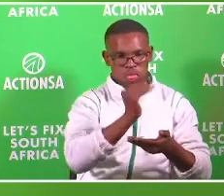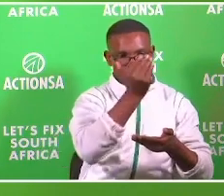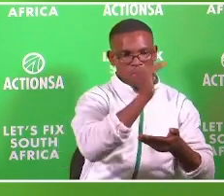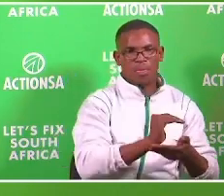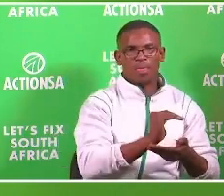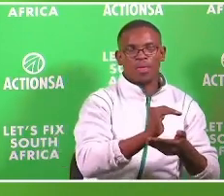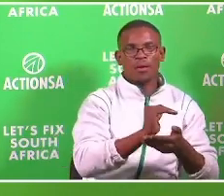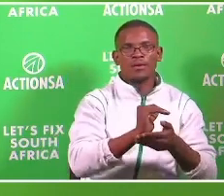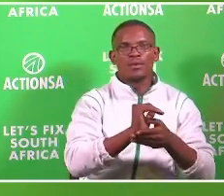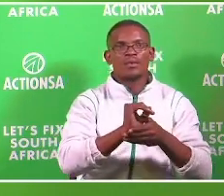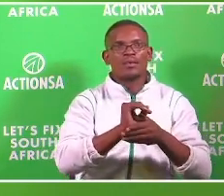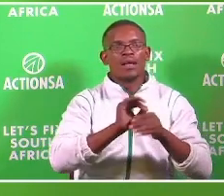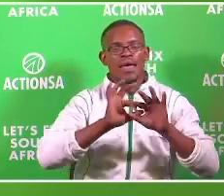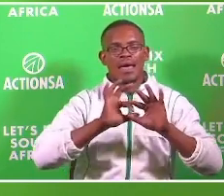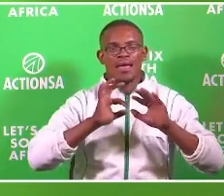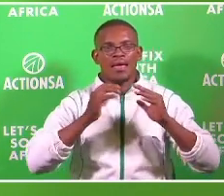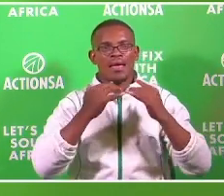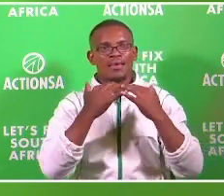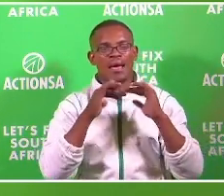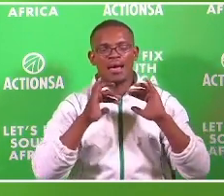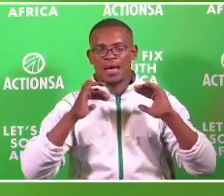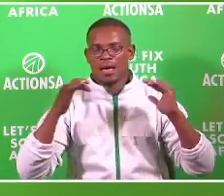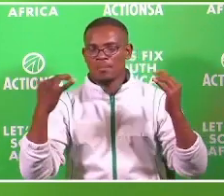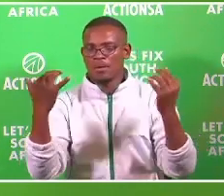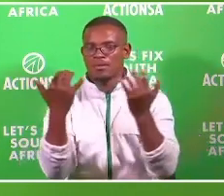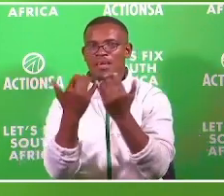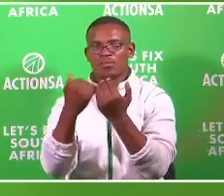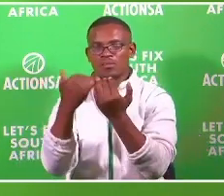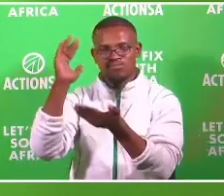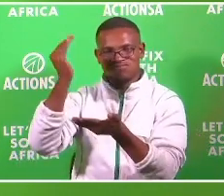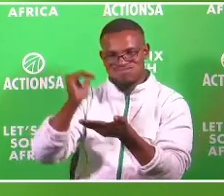cabinet to approximately 20 members.